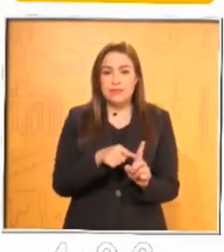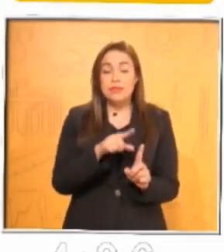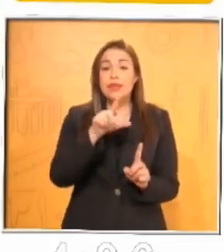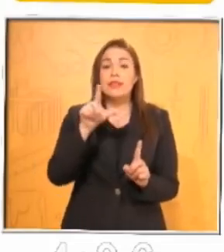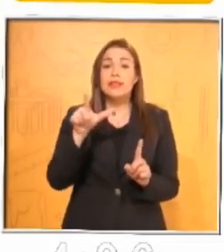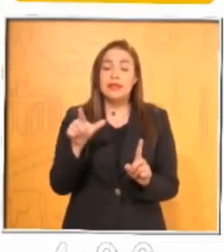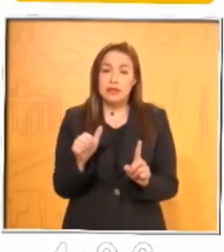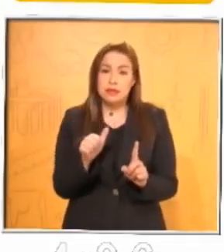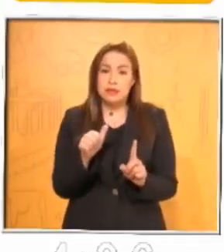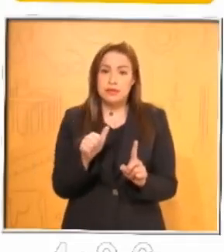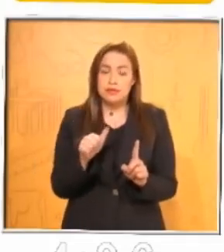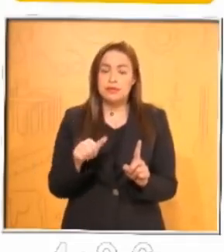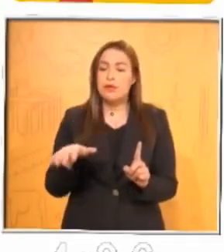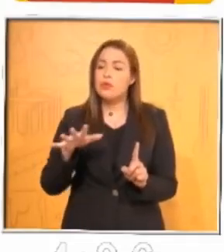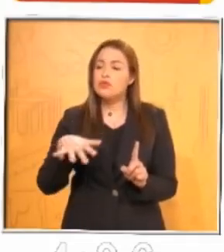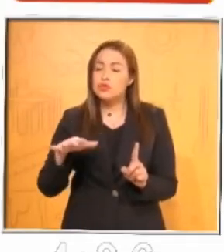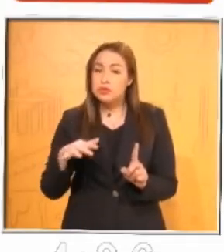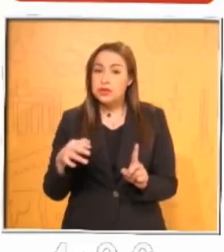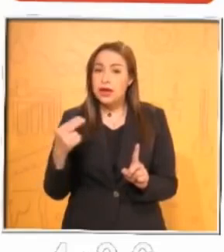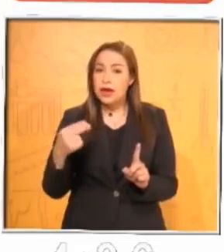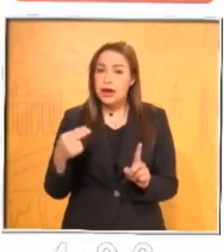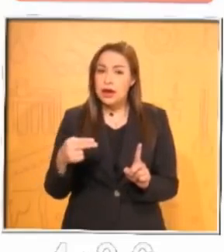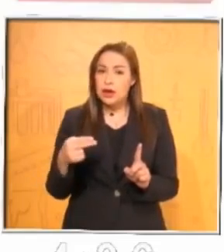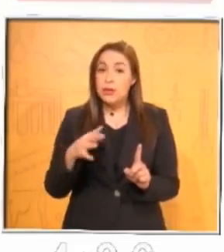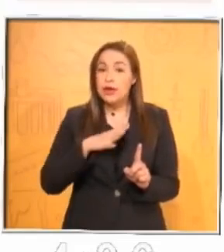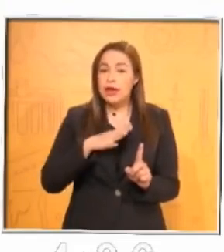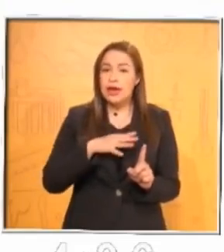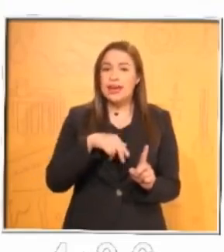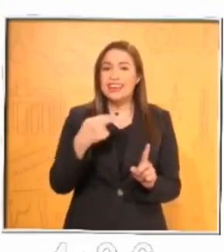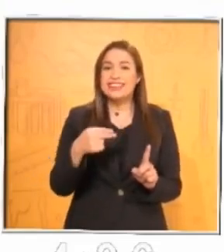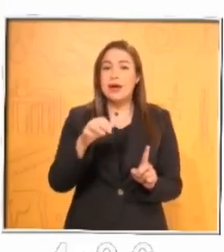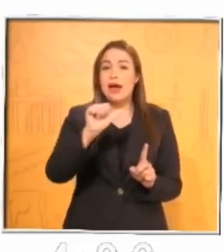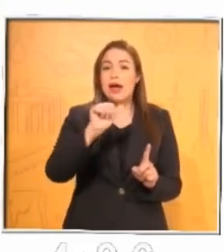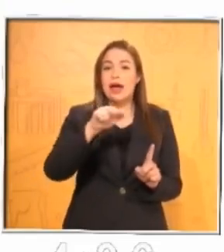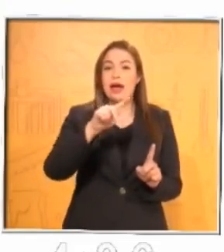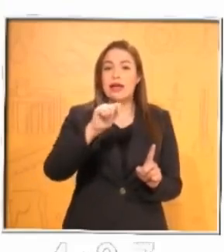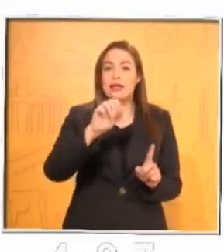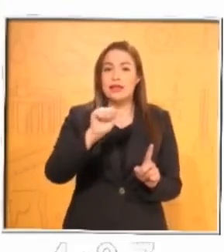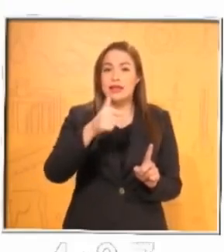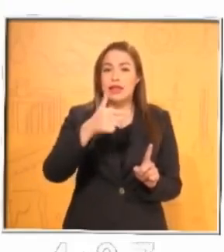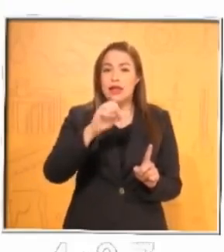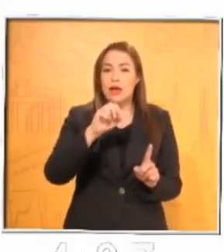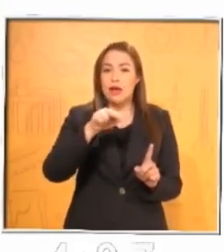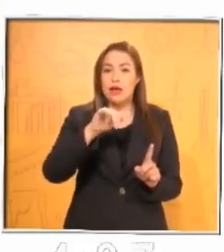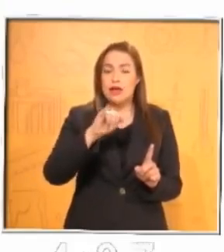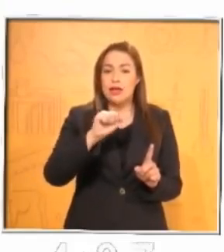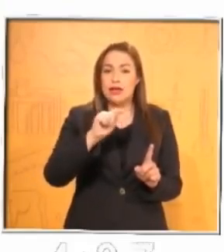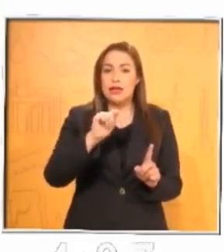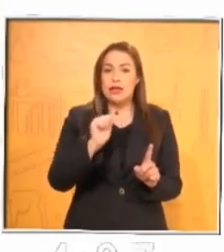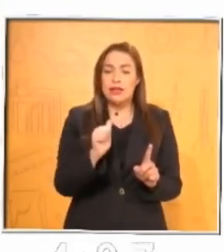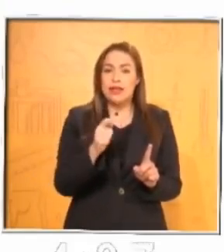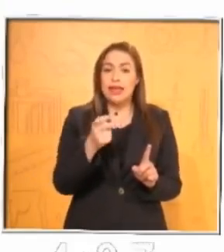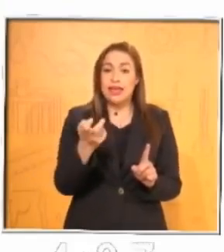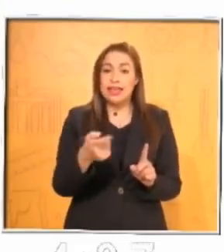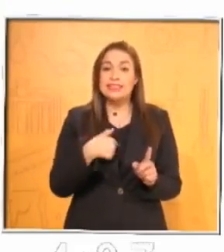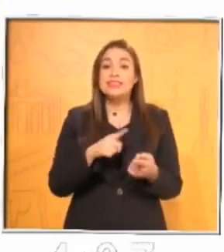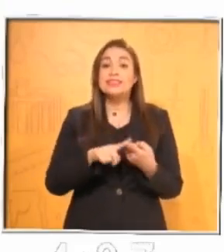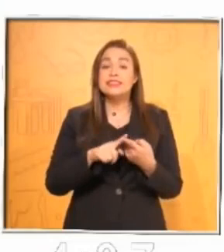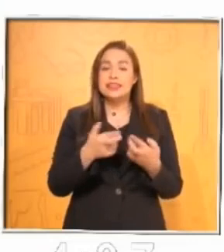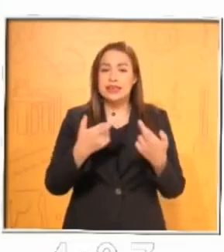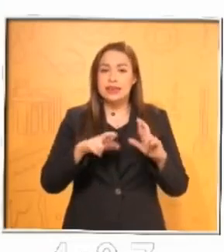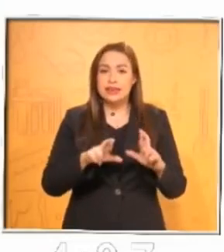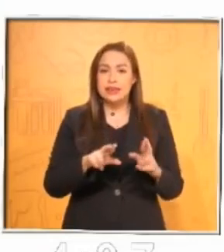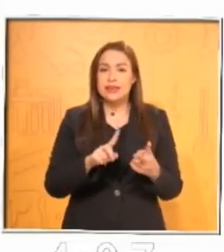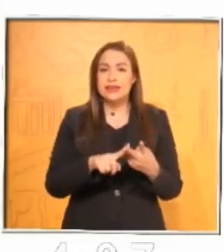to write the name of the antagonist. Pay attention to this because there are some people that prefers the